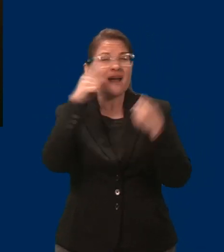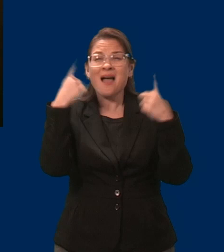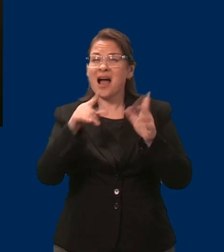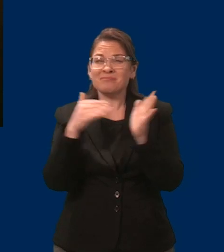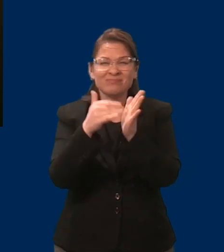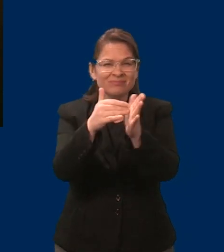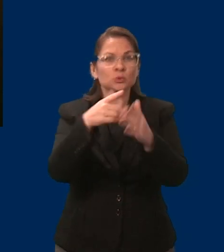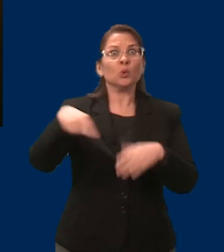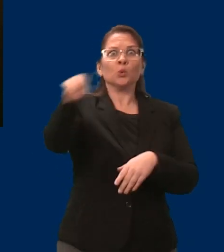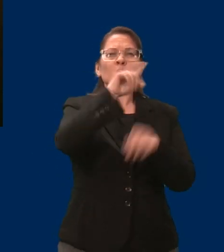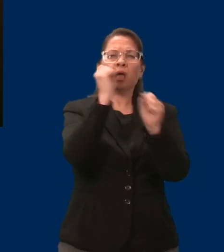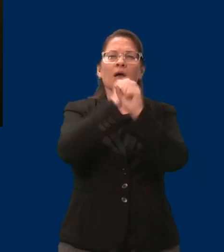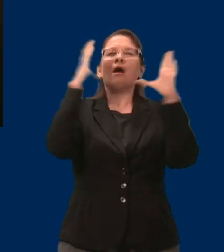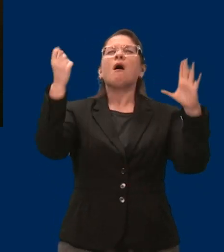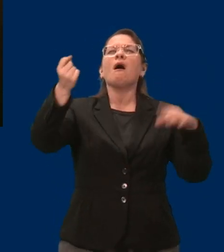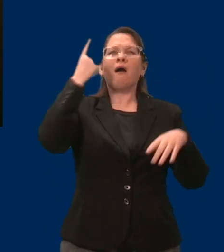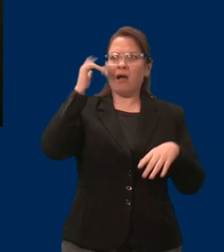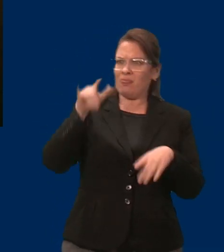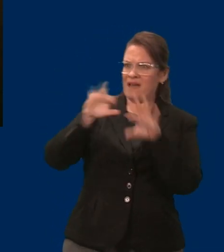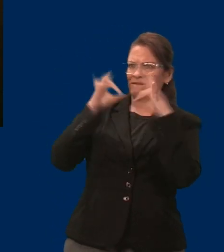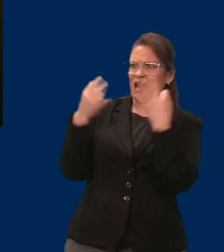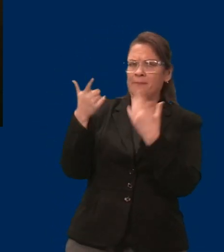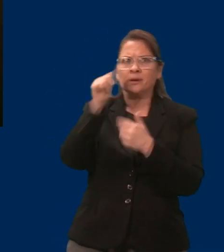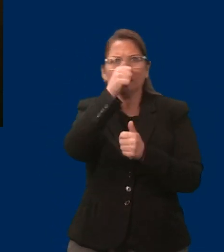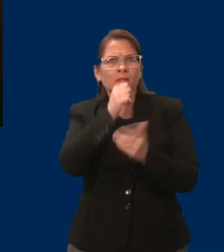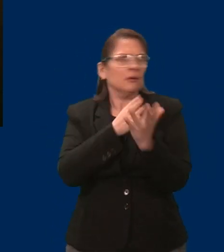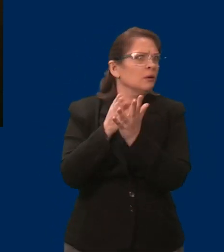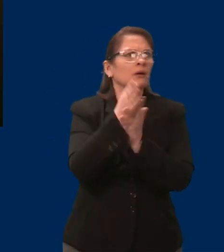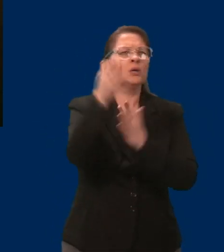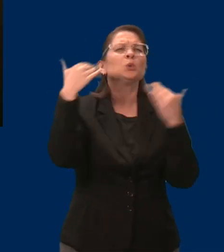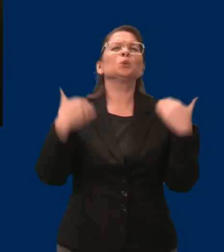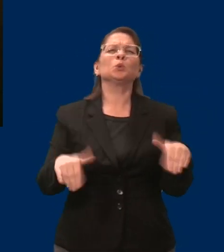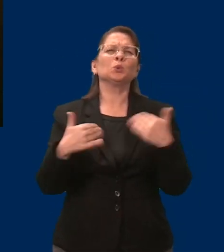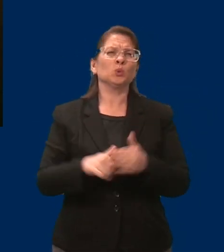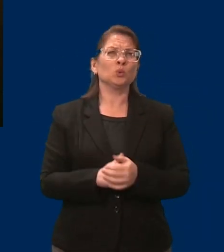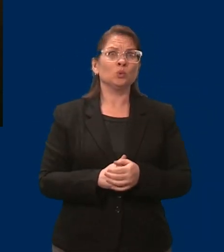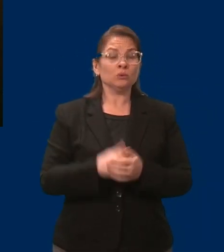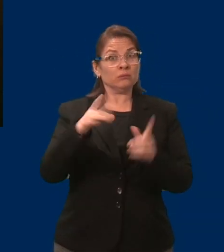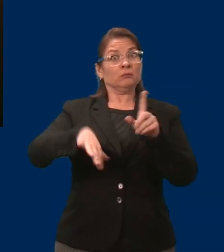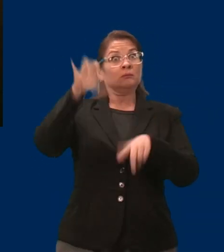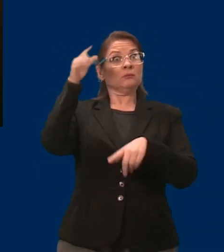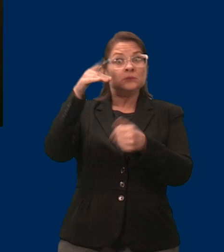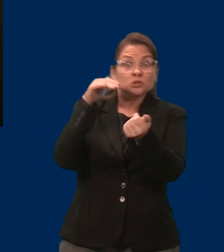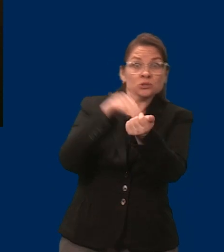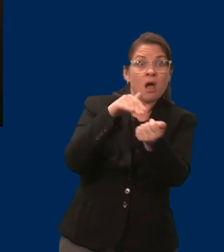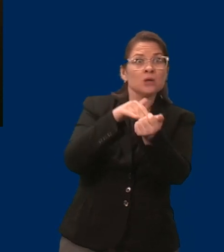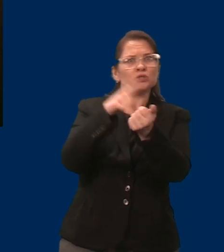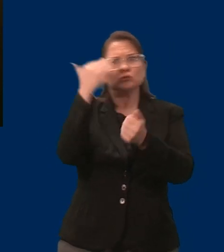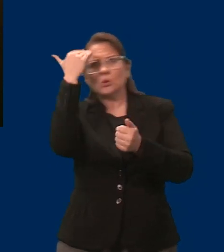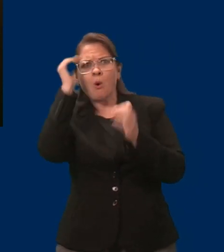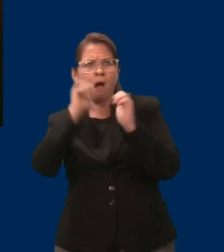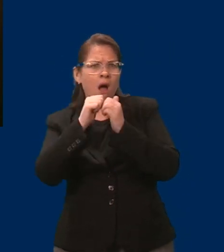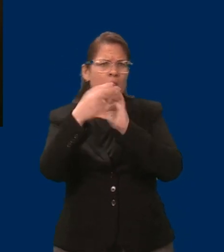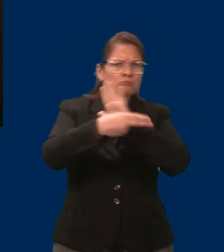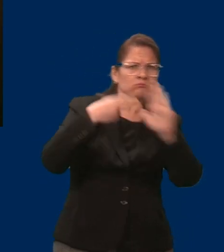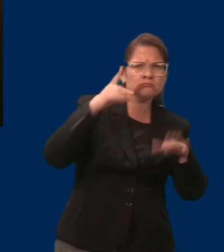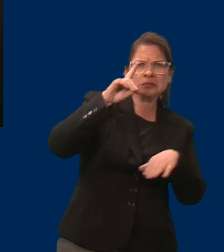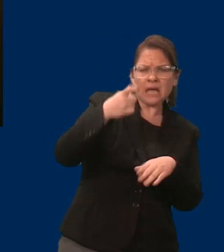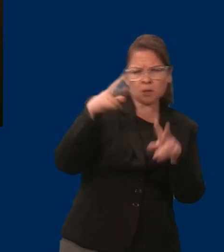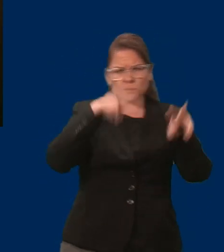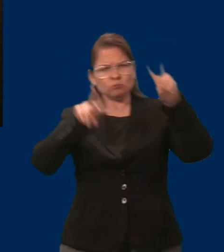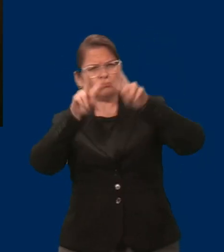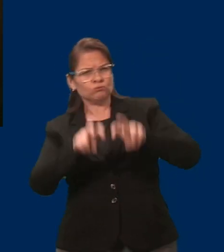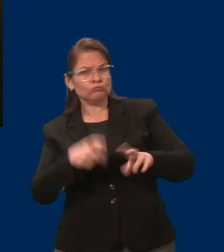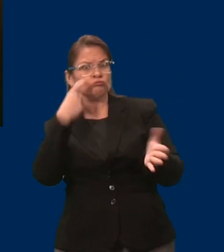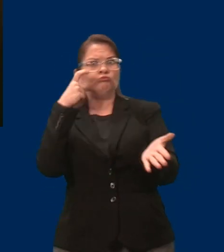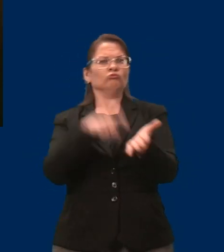So finding a clinician with the requisite knowledge to diagnose a rare and complex disease can be incredibly difficult to begin